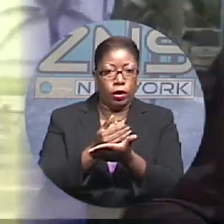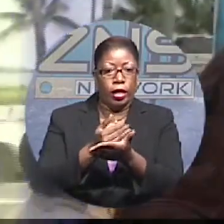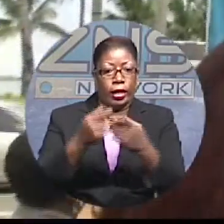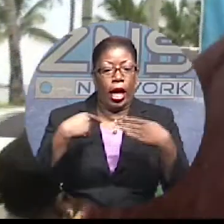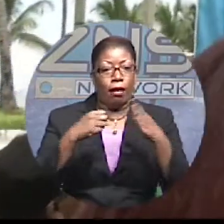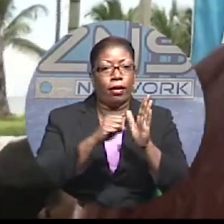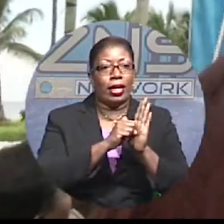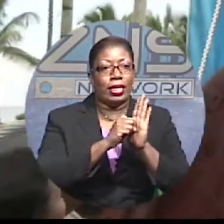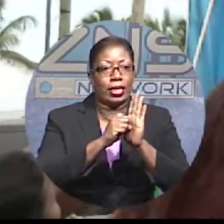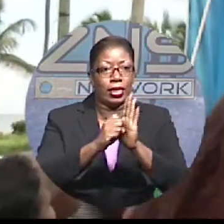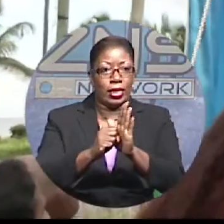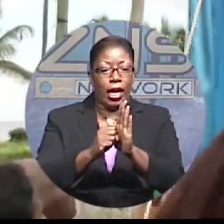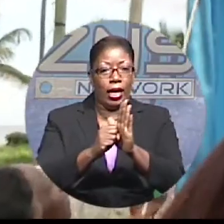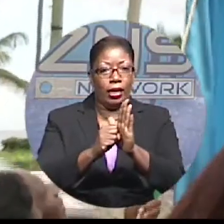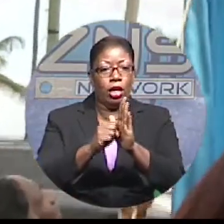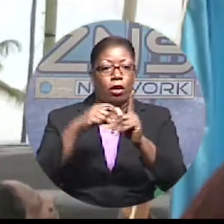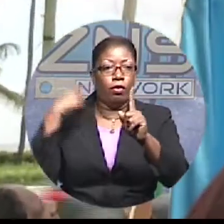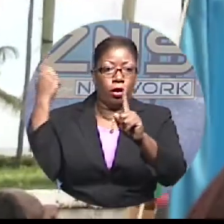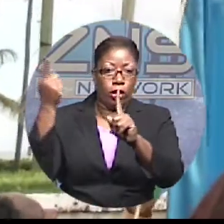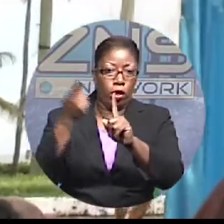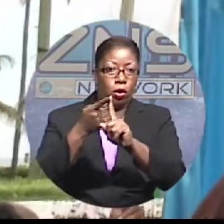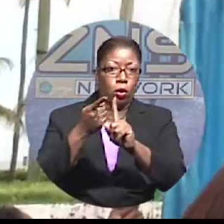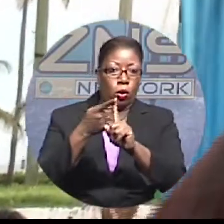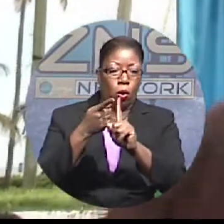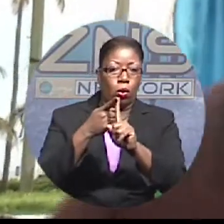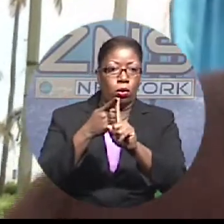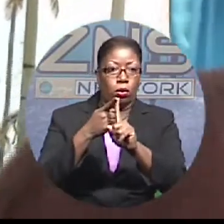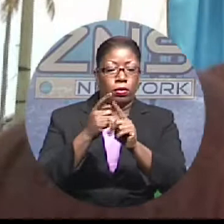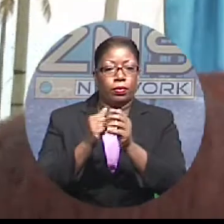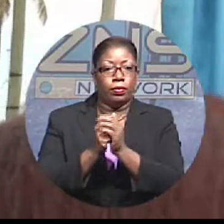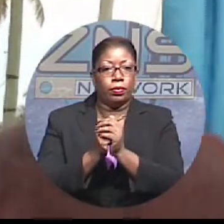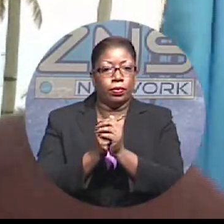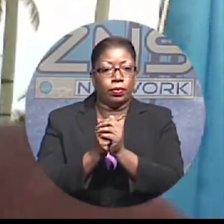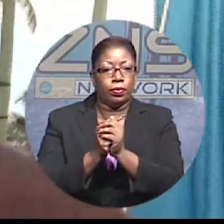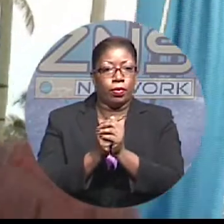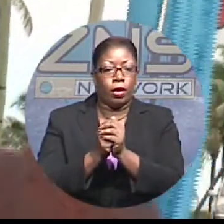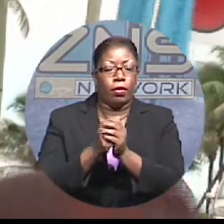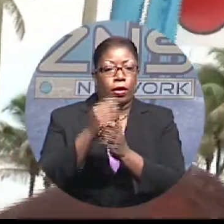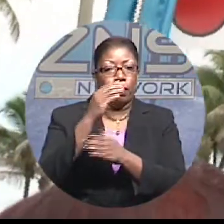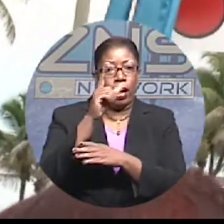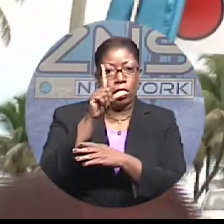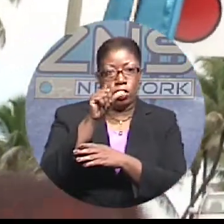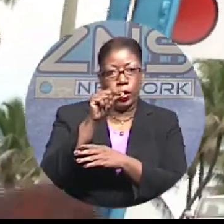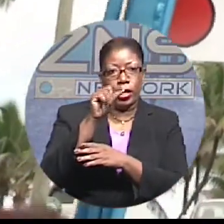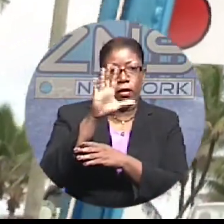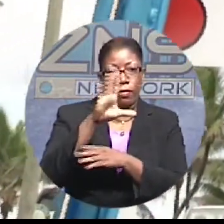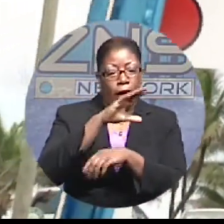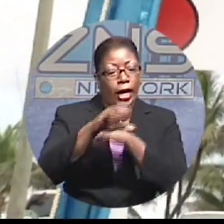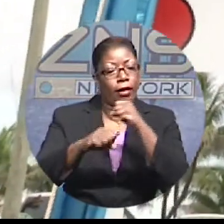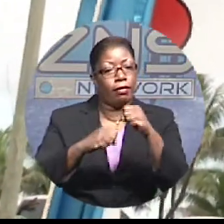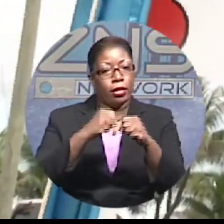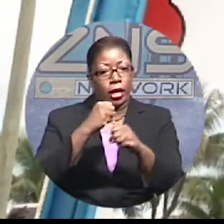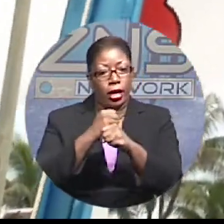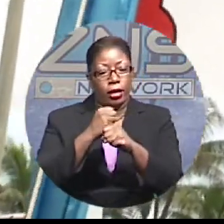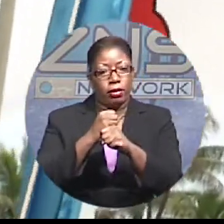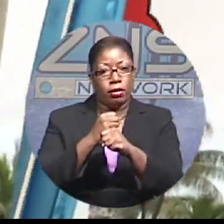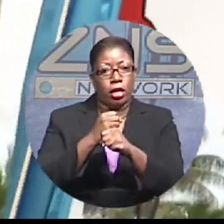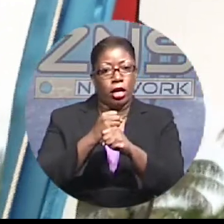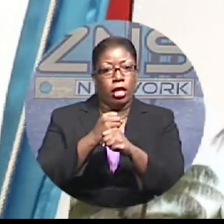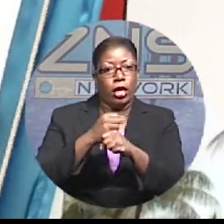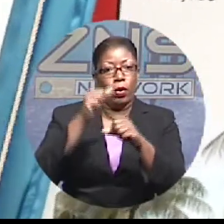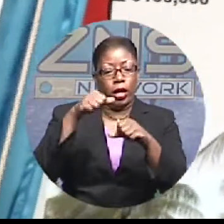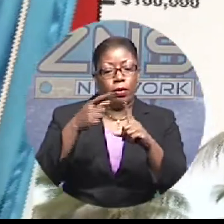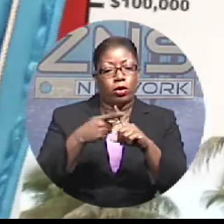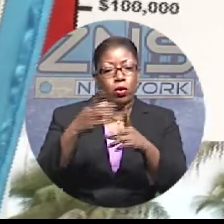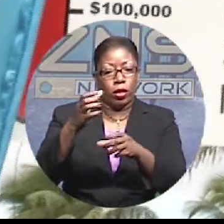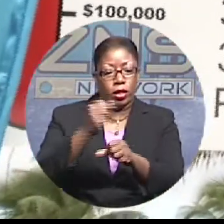sign displaying the goal for the drive and where it stands currently. Over the last 25 years, the group has raised $500,000 towards its goal